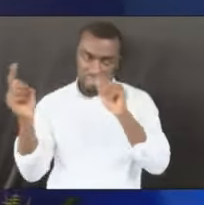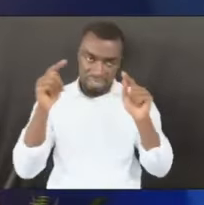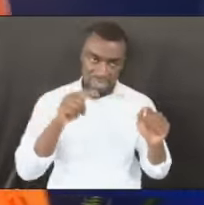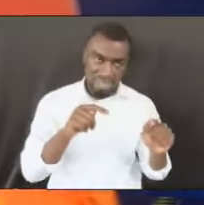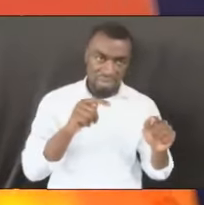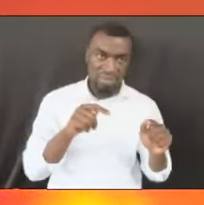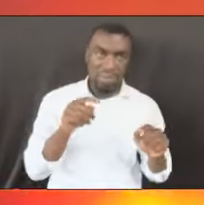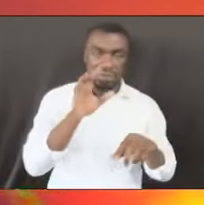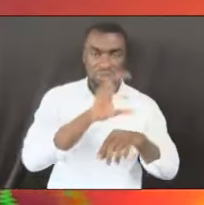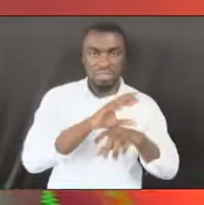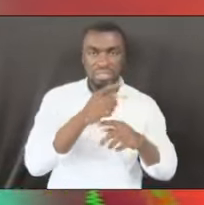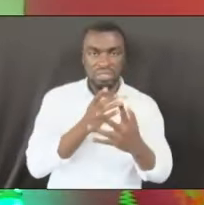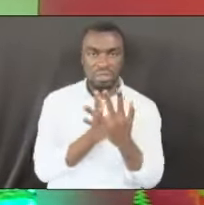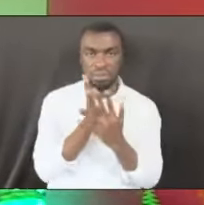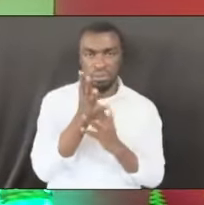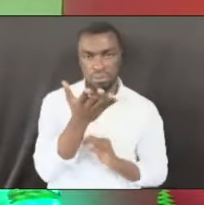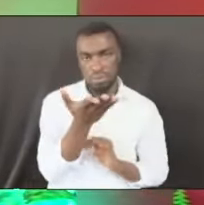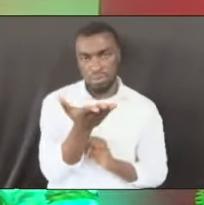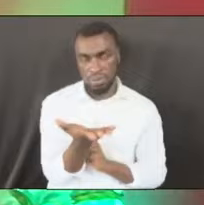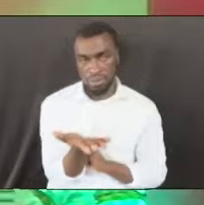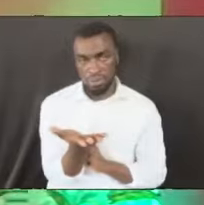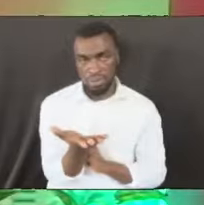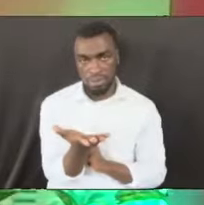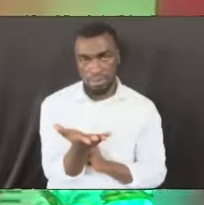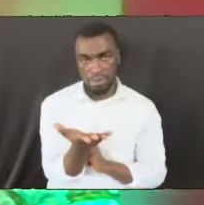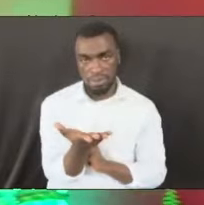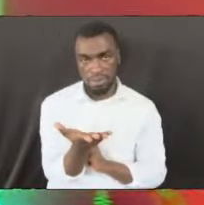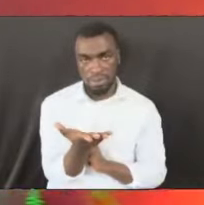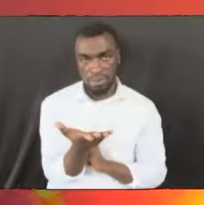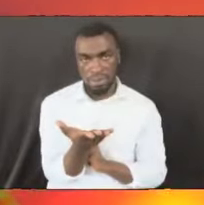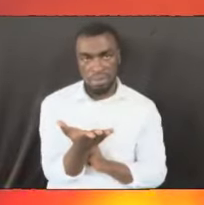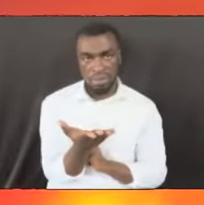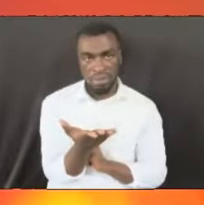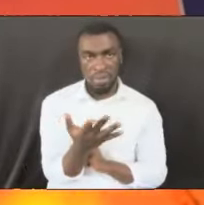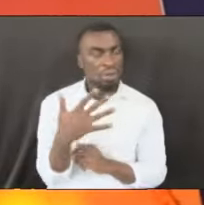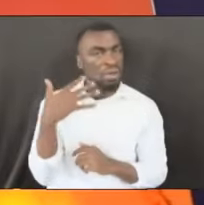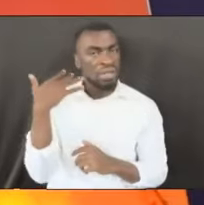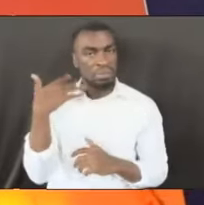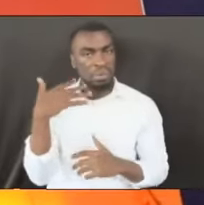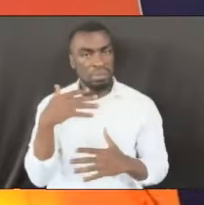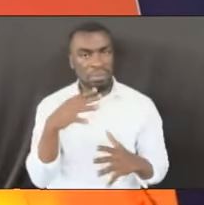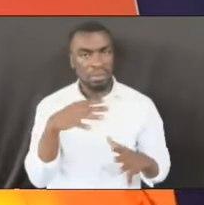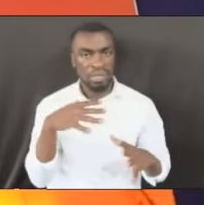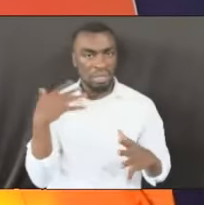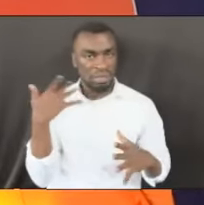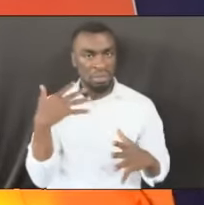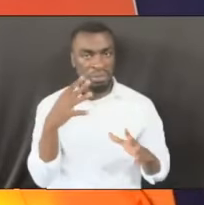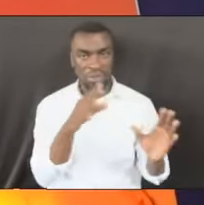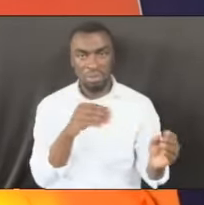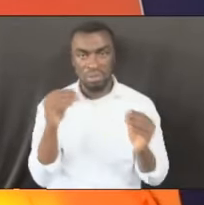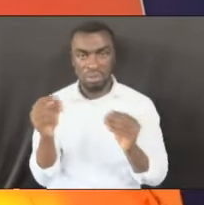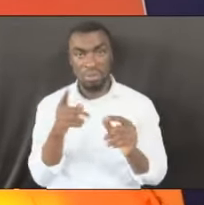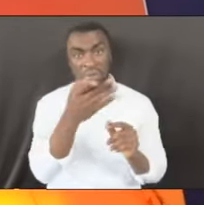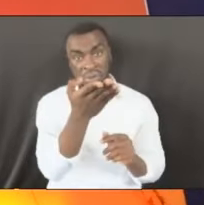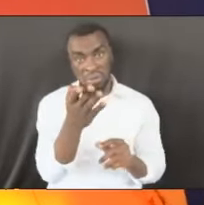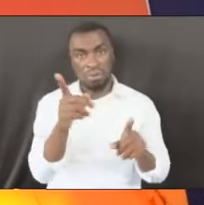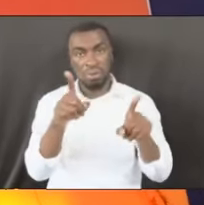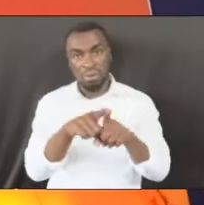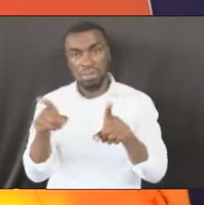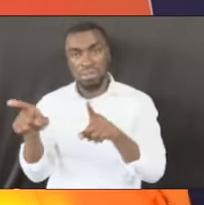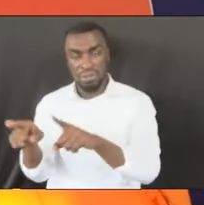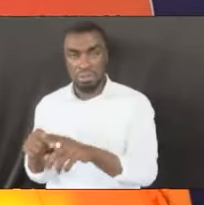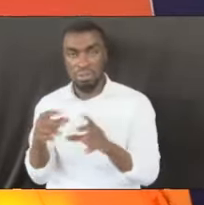the murderers will go, you will go. Where the drunkards will go, you will go. Where the witches, where I come